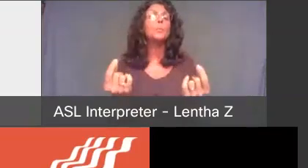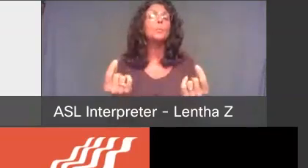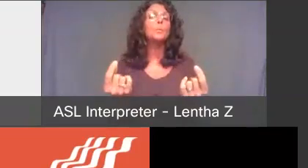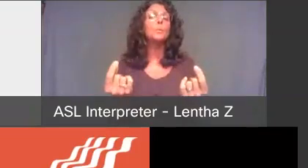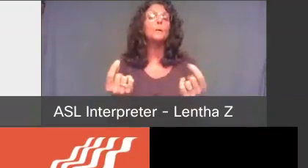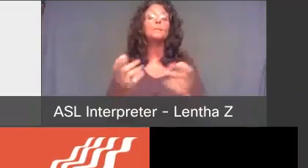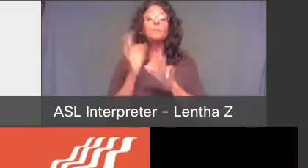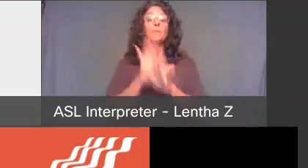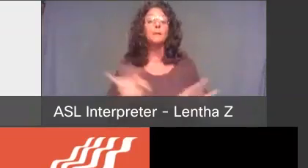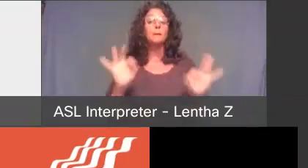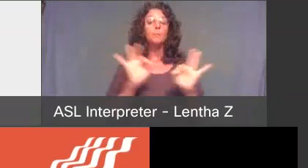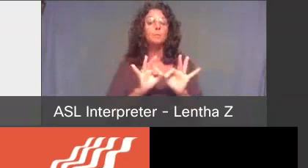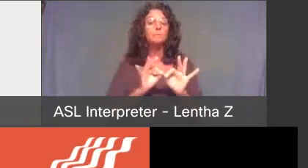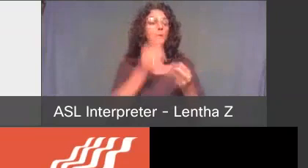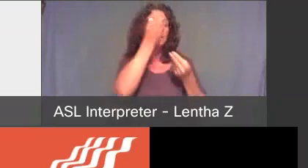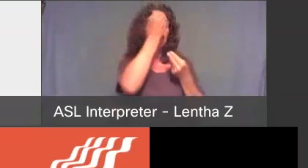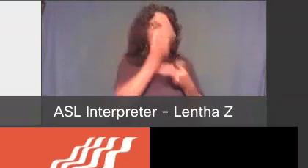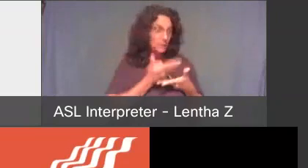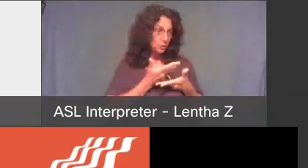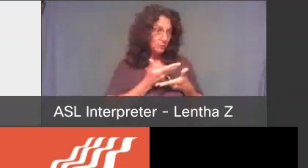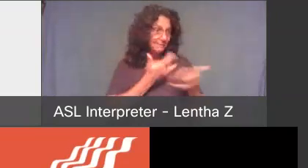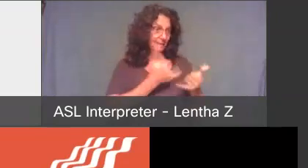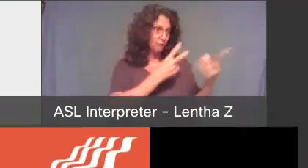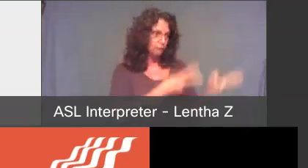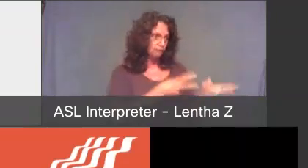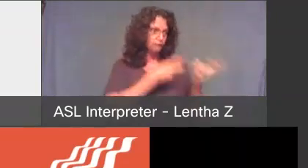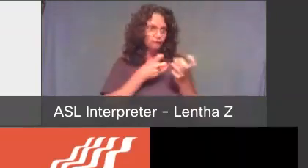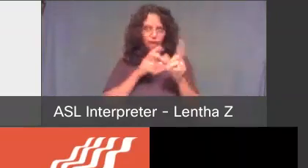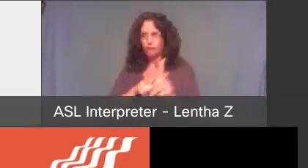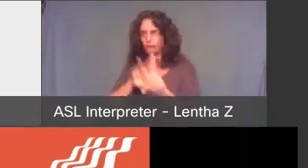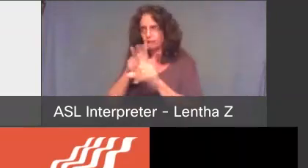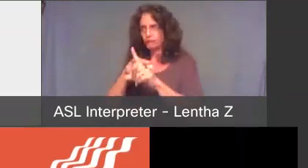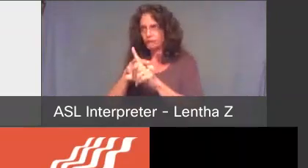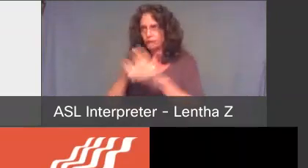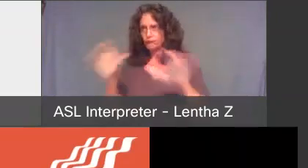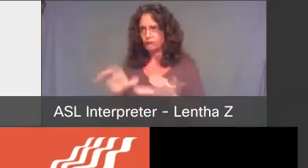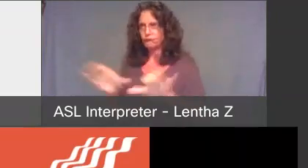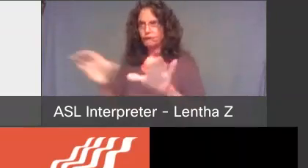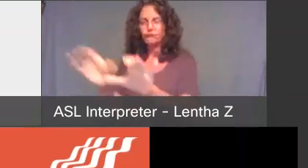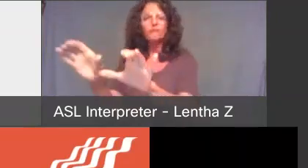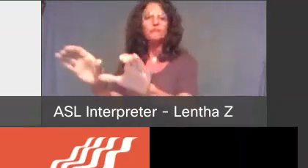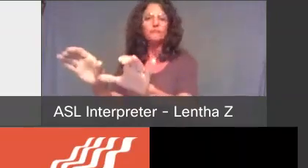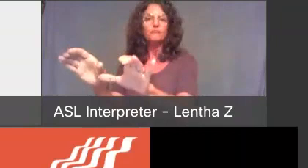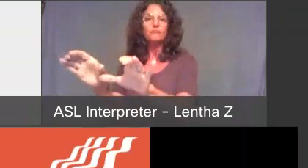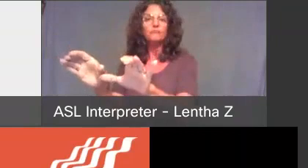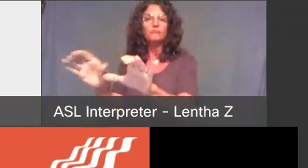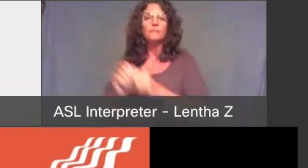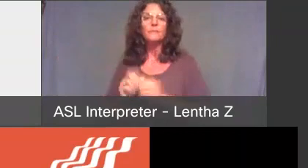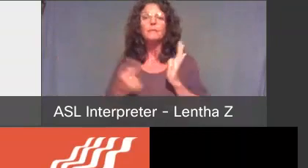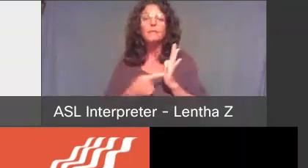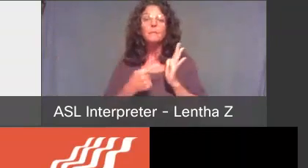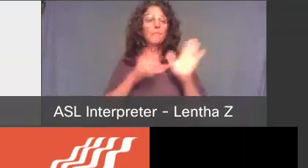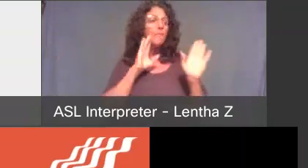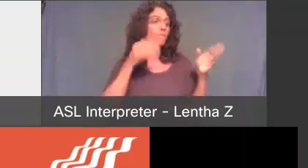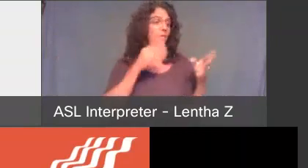address how to put this information into action, how to make it tangible, how to make it practical, because sometimes we focus so much